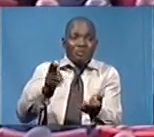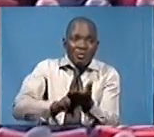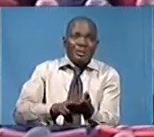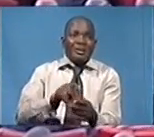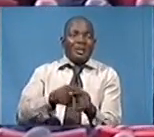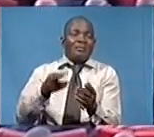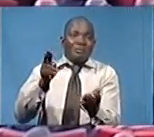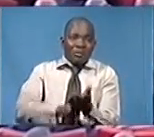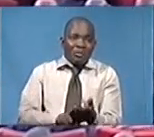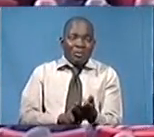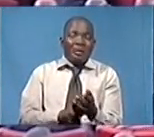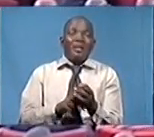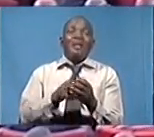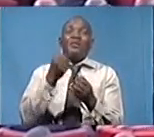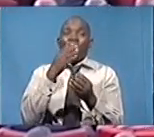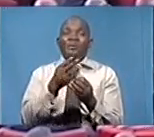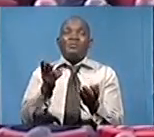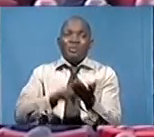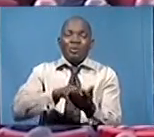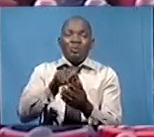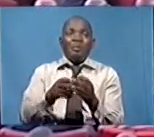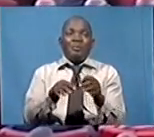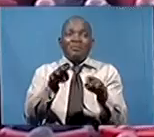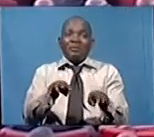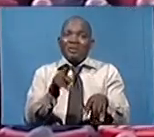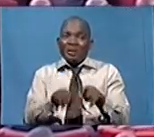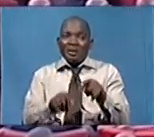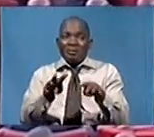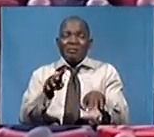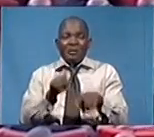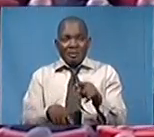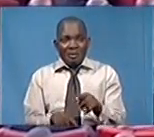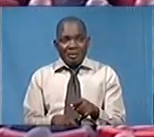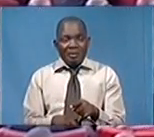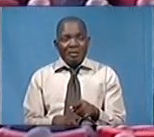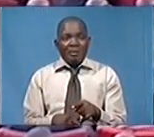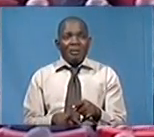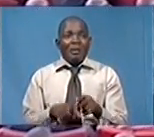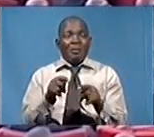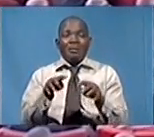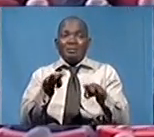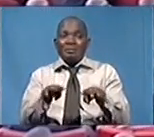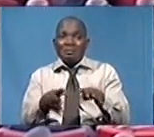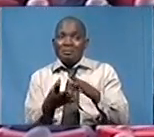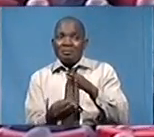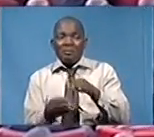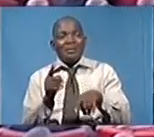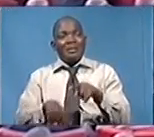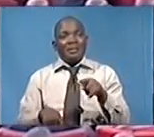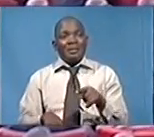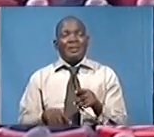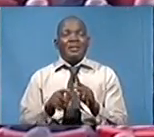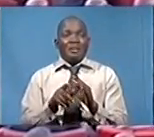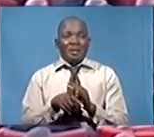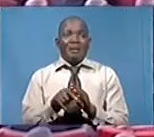stage. If you cannot, your fingers cannot go through, they put you down for